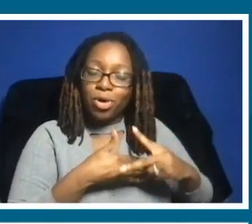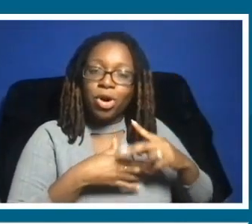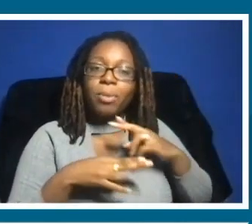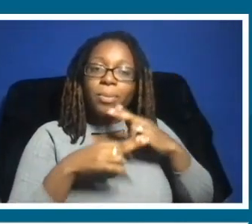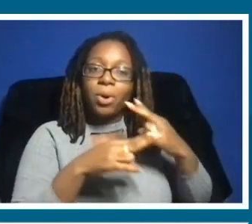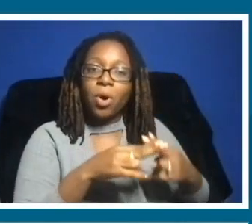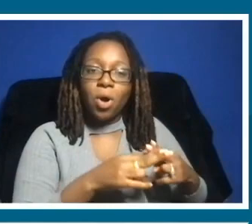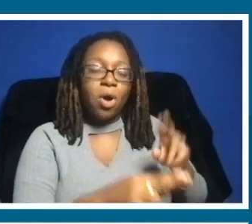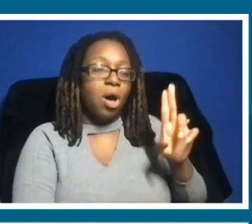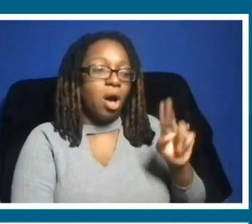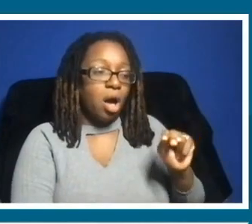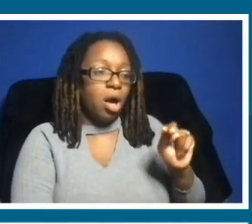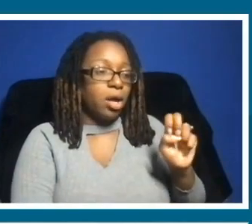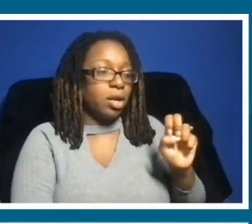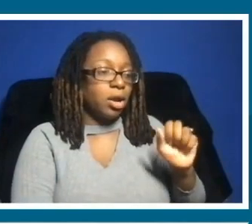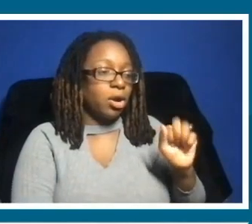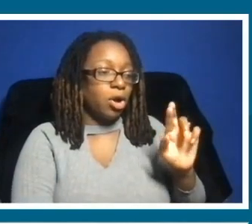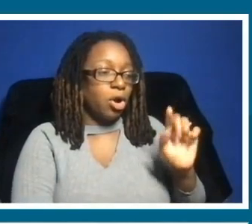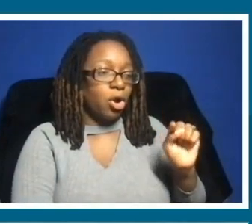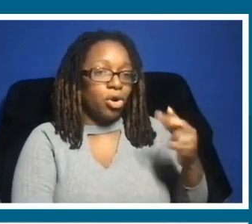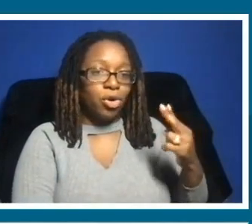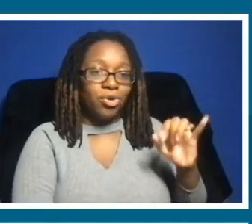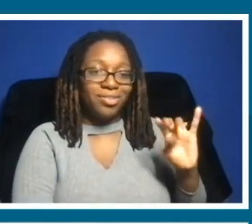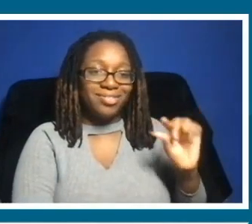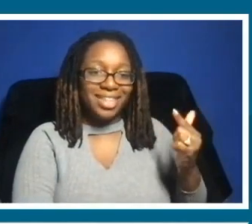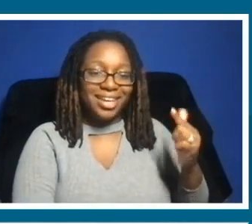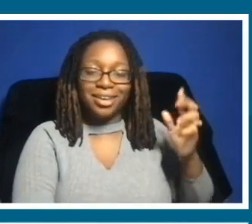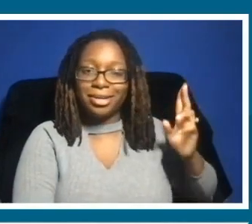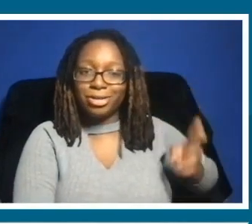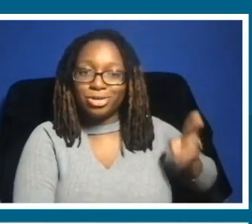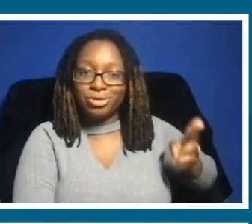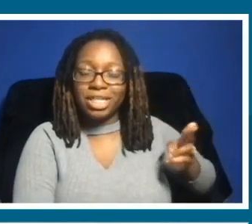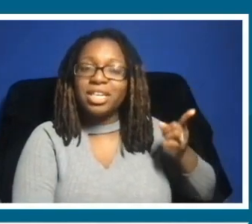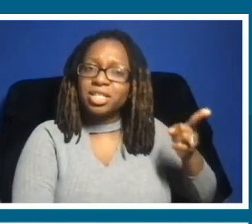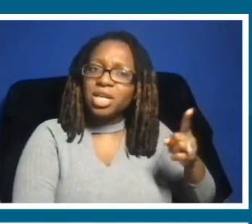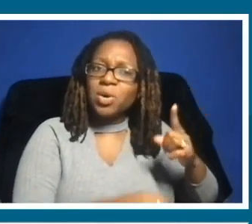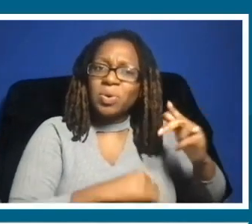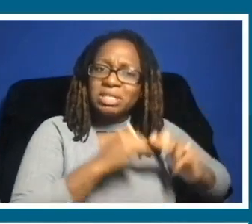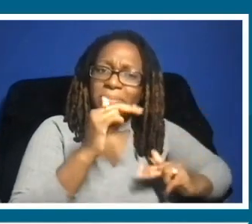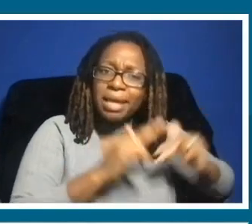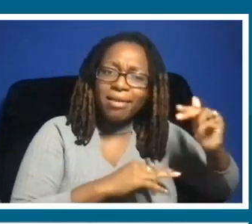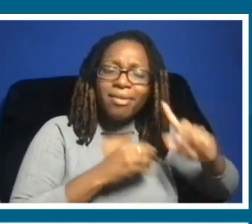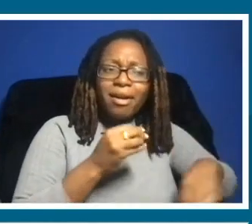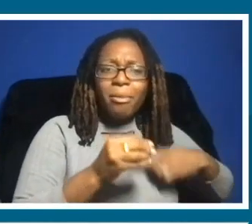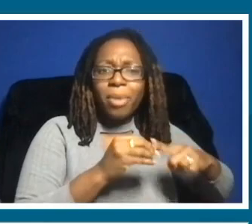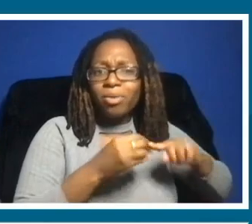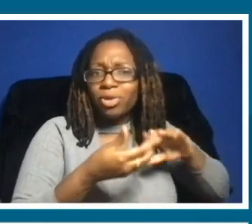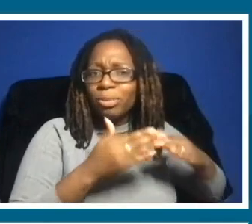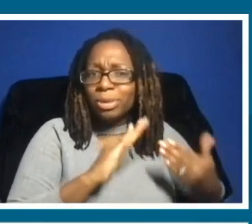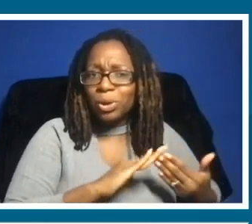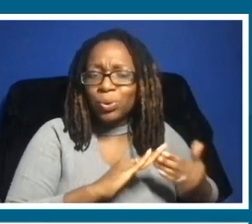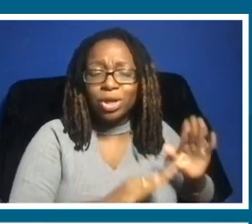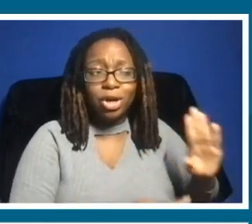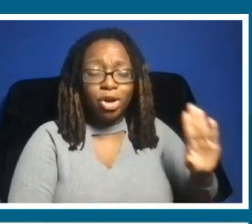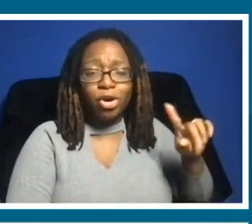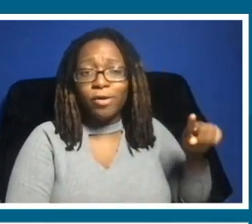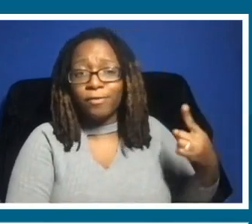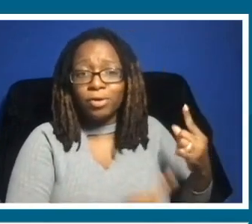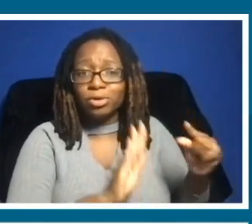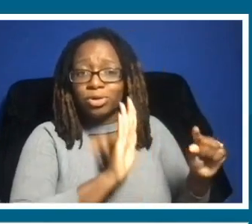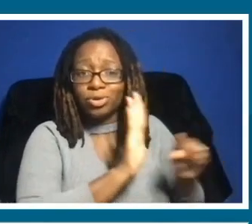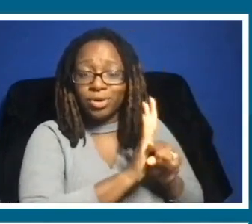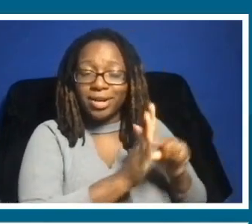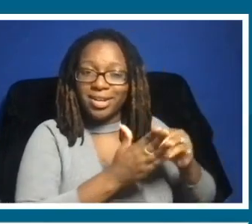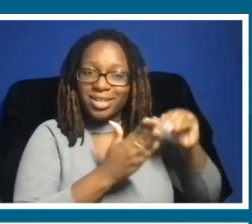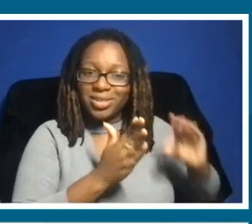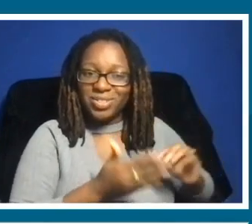Histories, where she was building in primary sources about the community in which her first grade students lived. And there is a